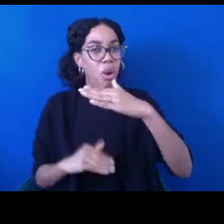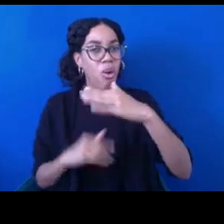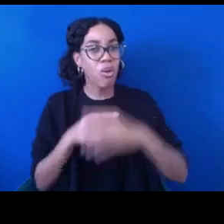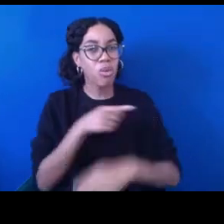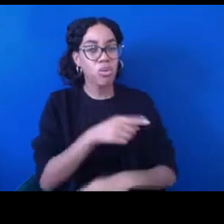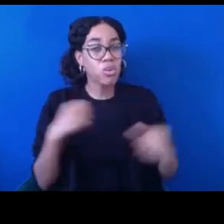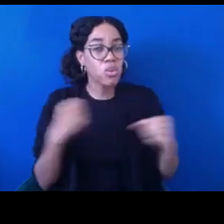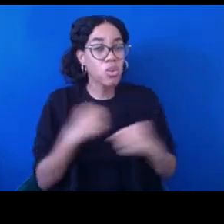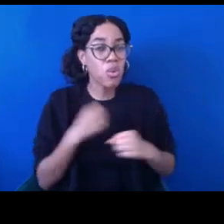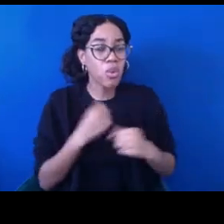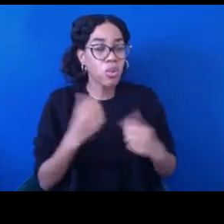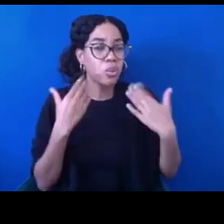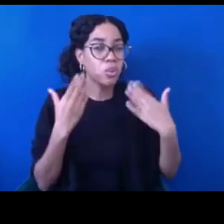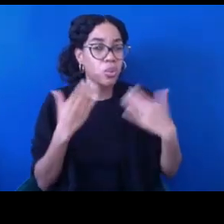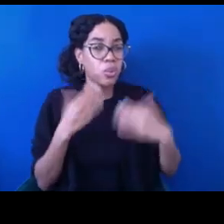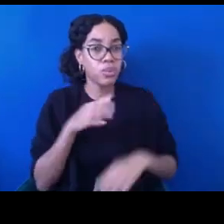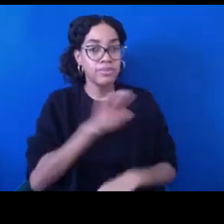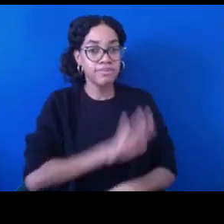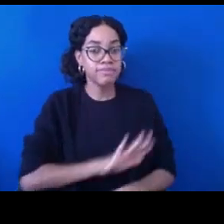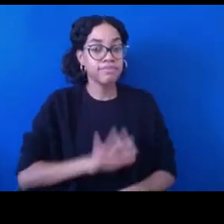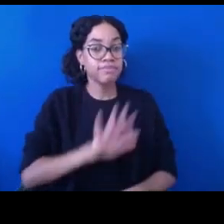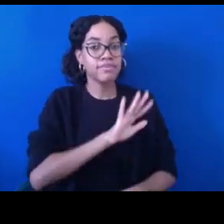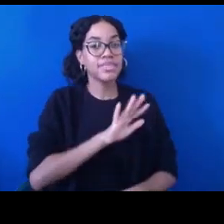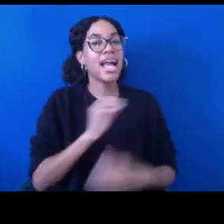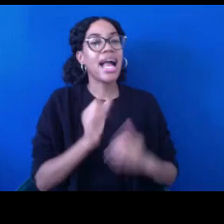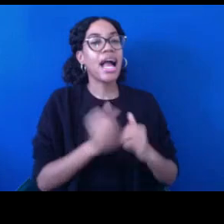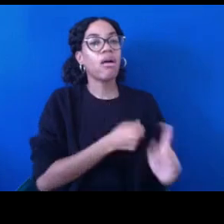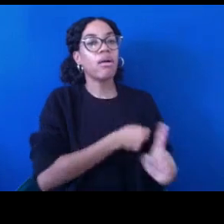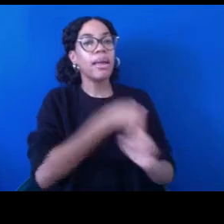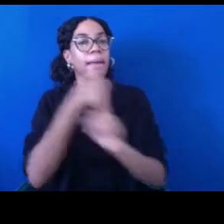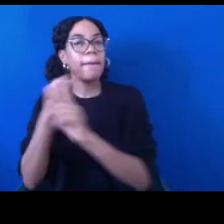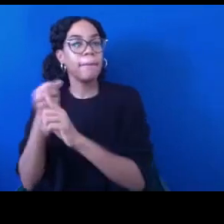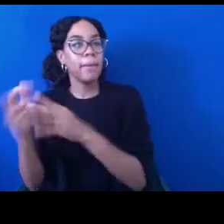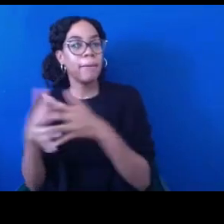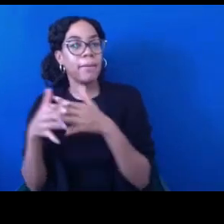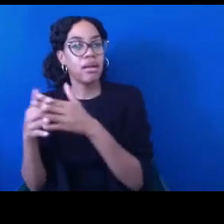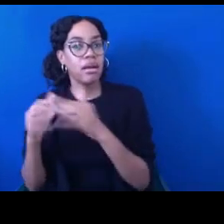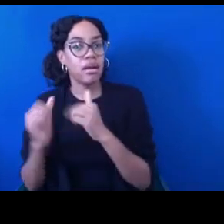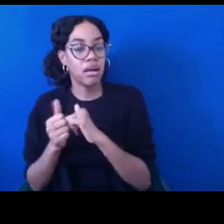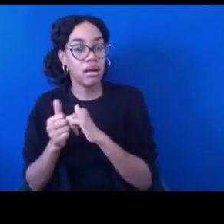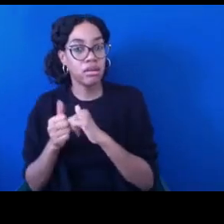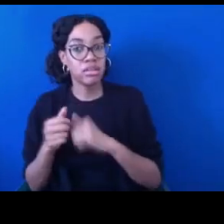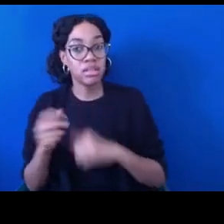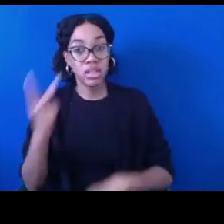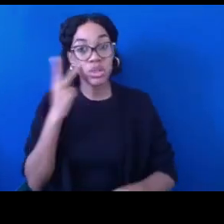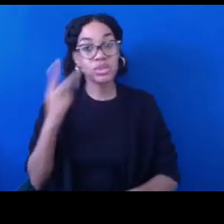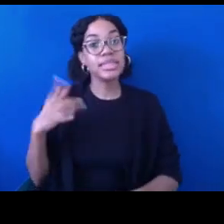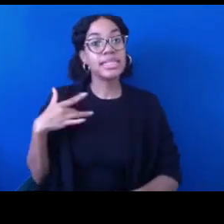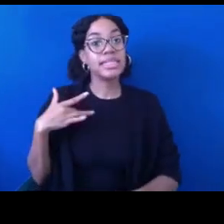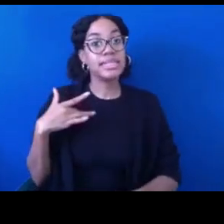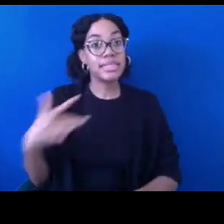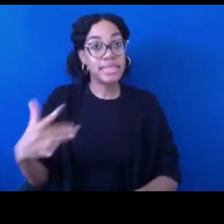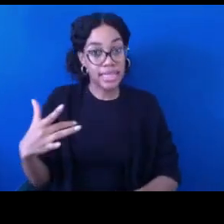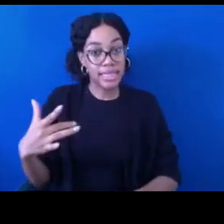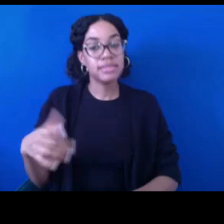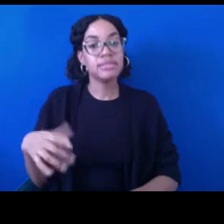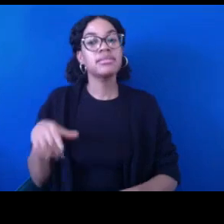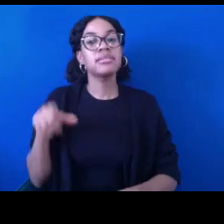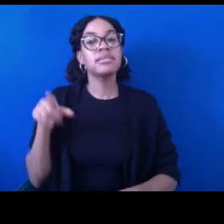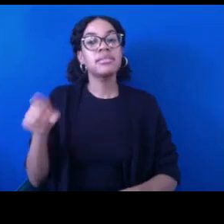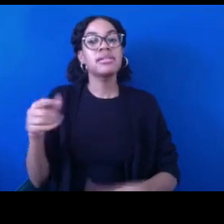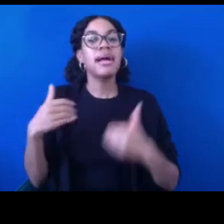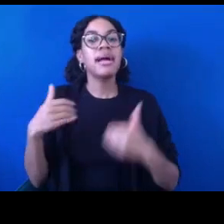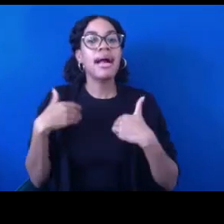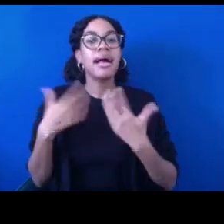You see in this yellow color that's outlined in the southern United States that you have drier and warmer than normal conditions